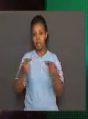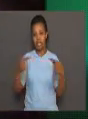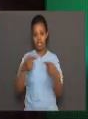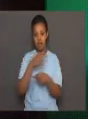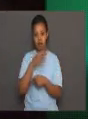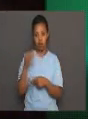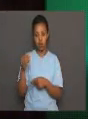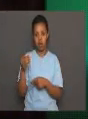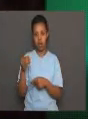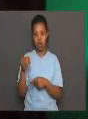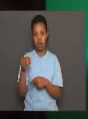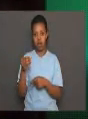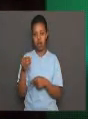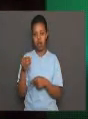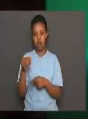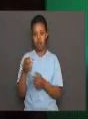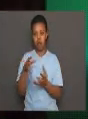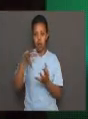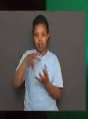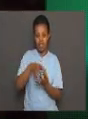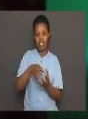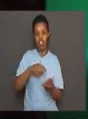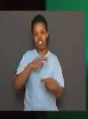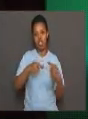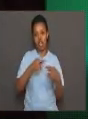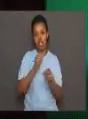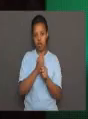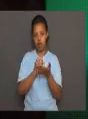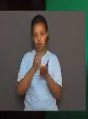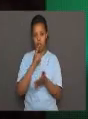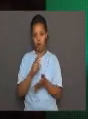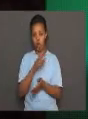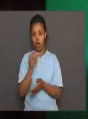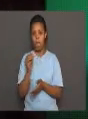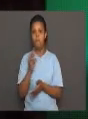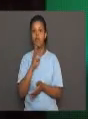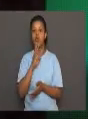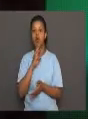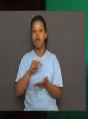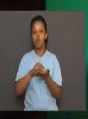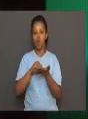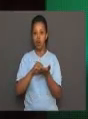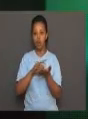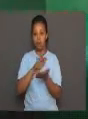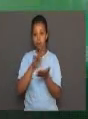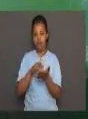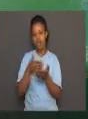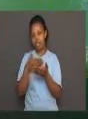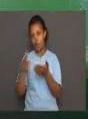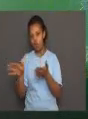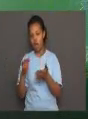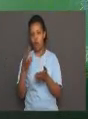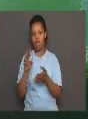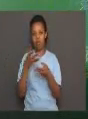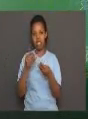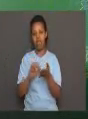a condensation reaction, and a molecule of water is lost.